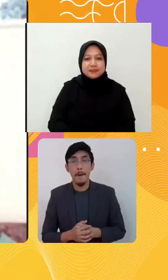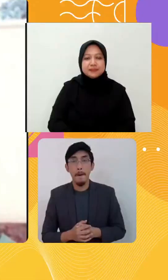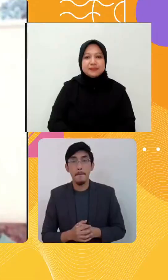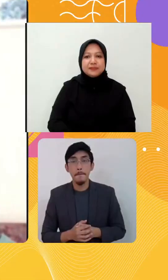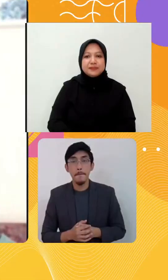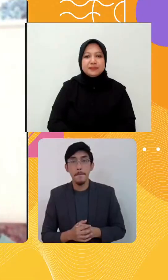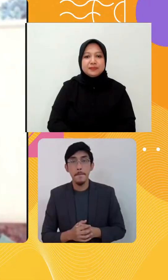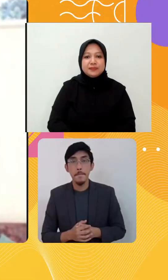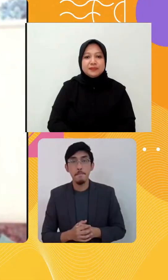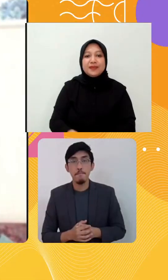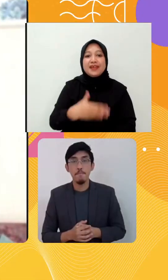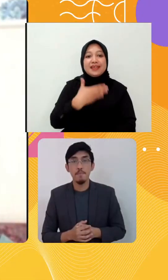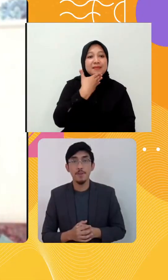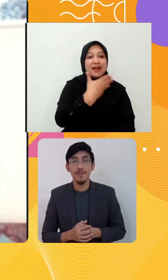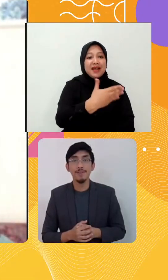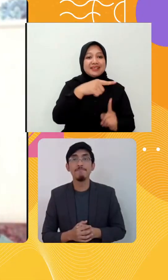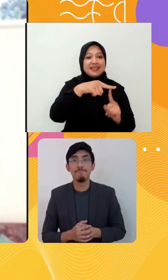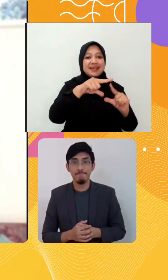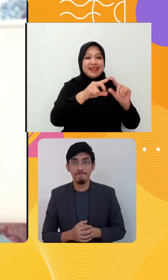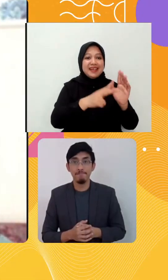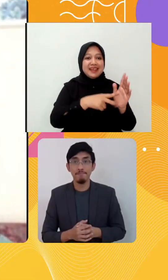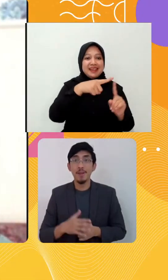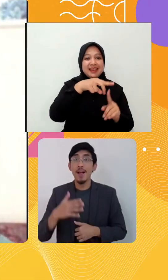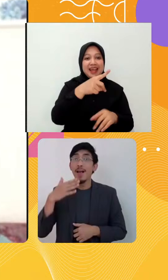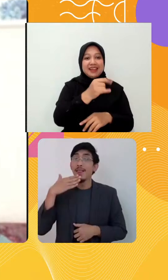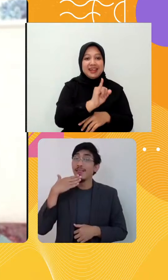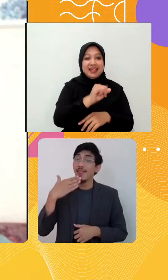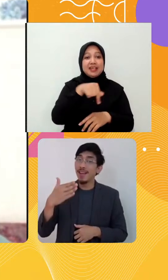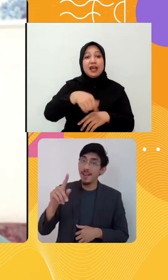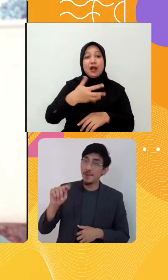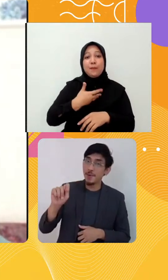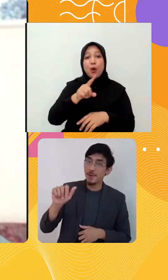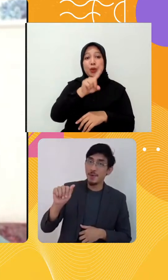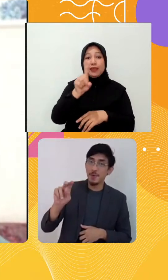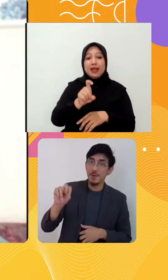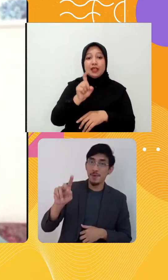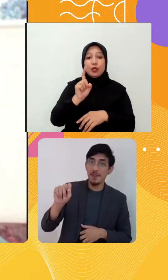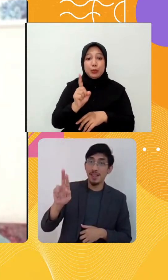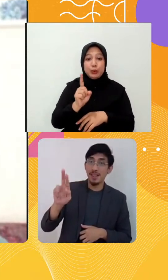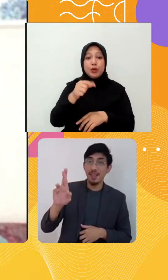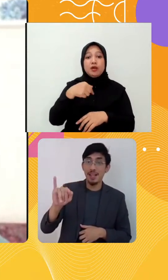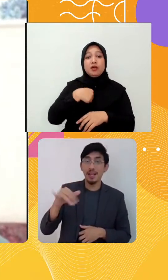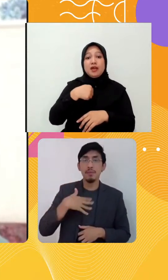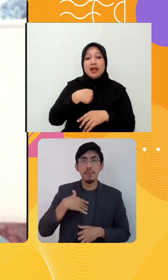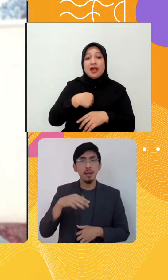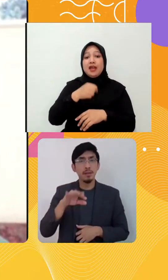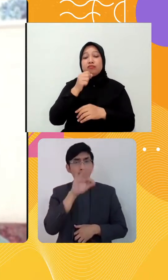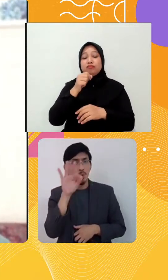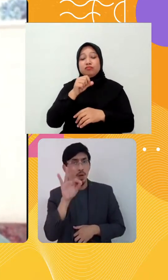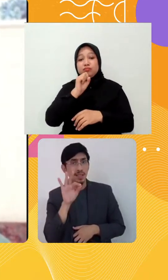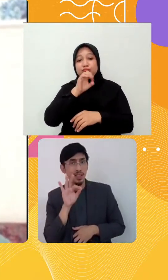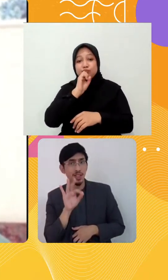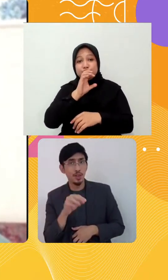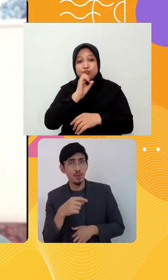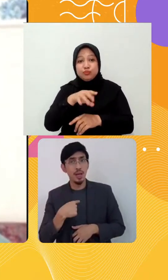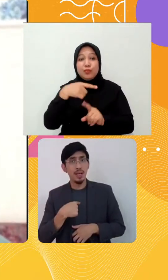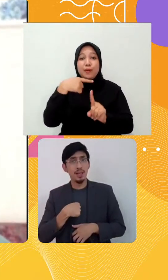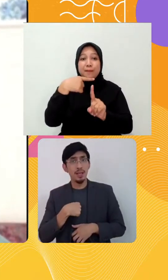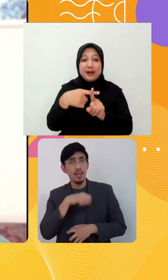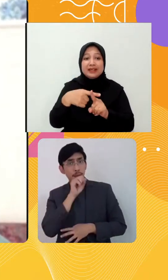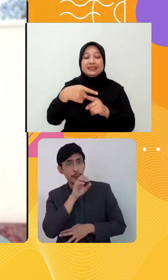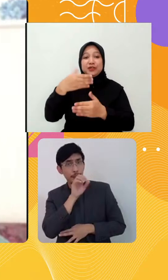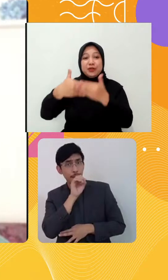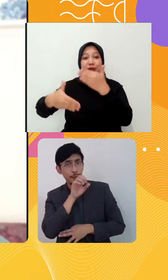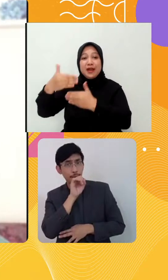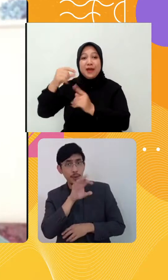Thank you, Tantri. I just wanted to ask you a question. I'm happy to speak. I'm also happy to present a few slides, but also just wanted